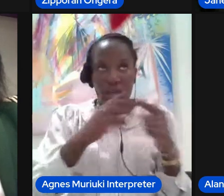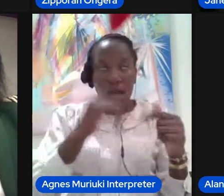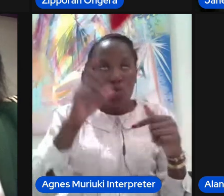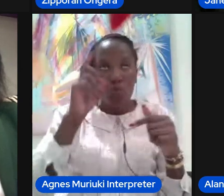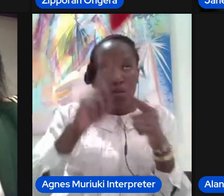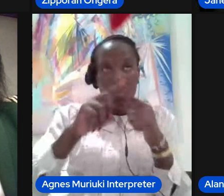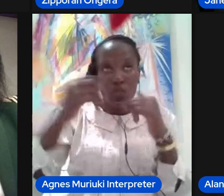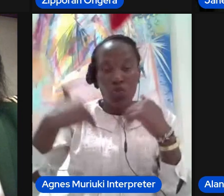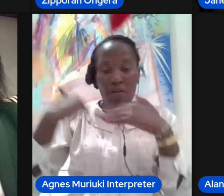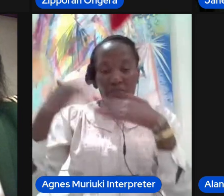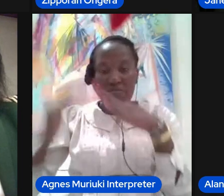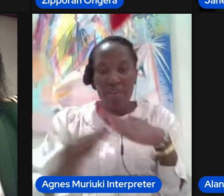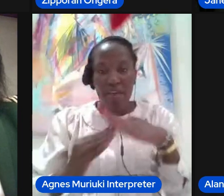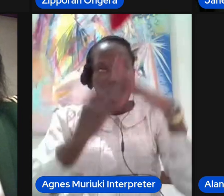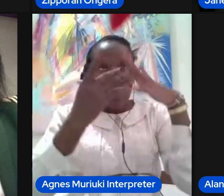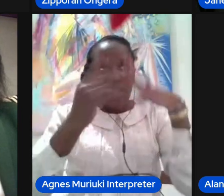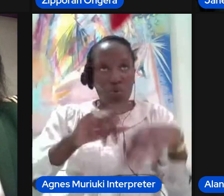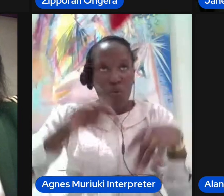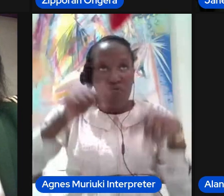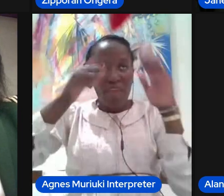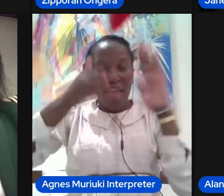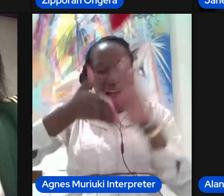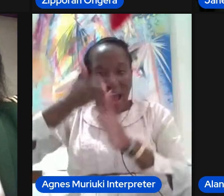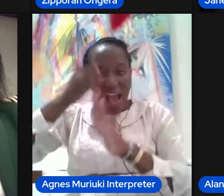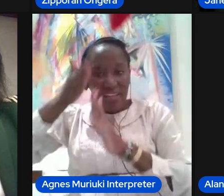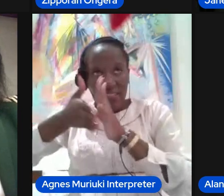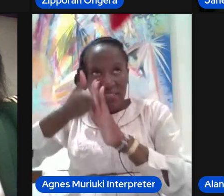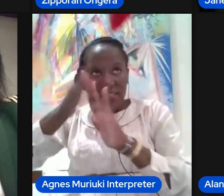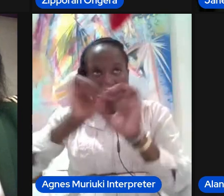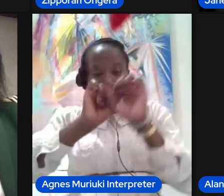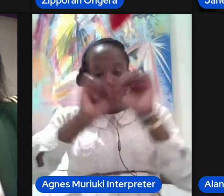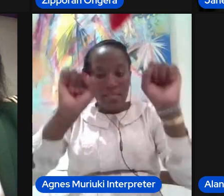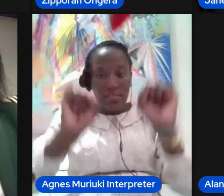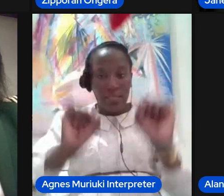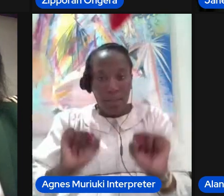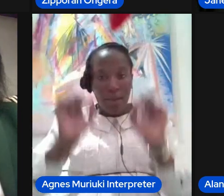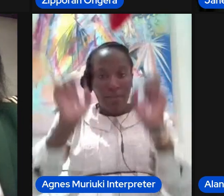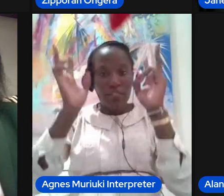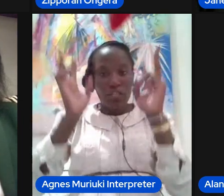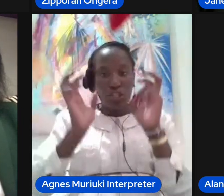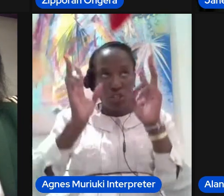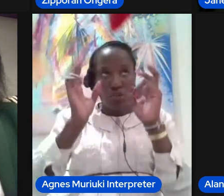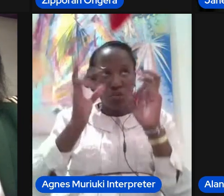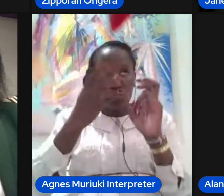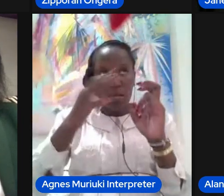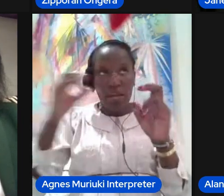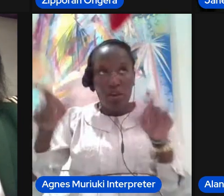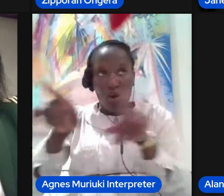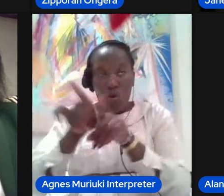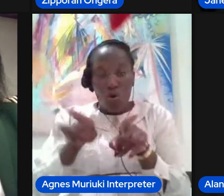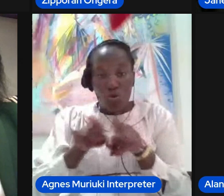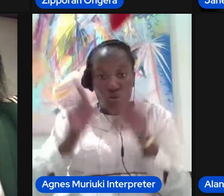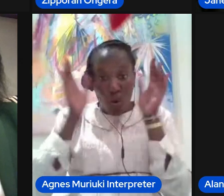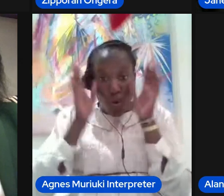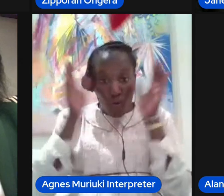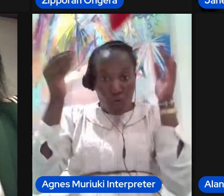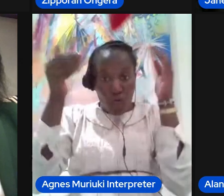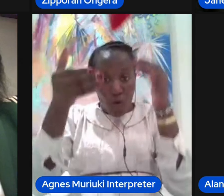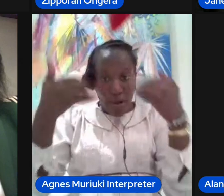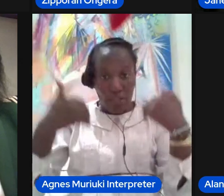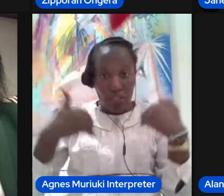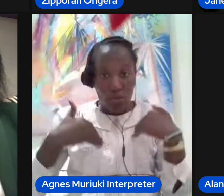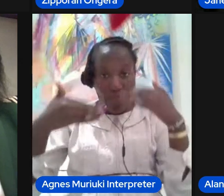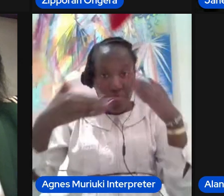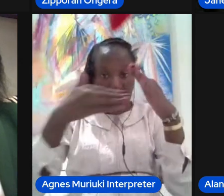rights, the urgency, and the systematic issues, and focus on the barriers that needs to be